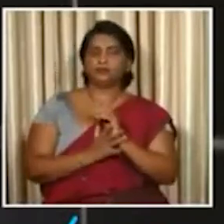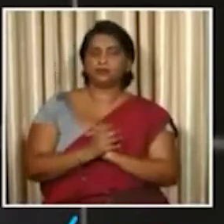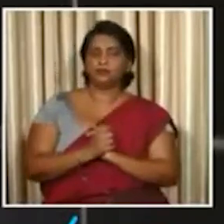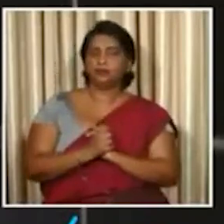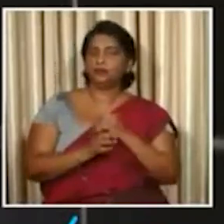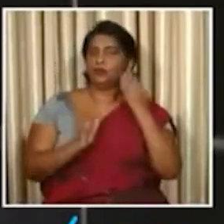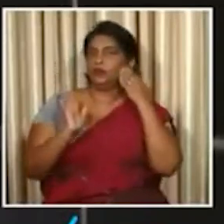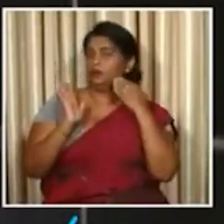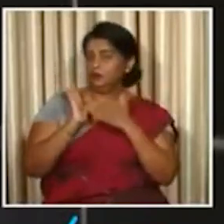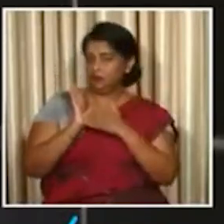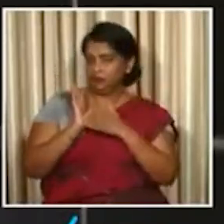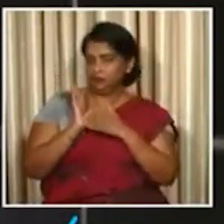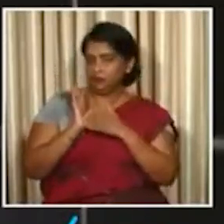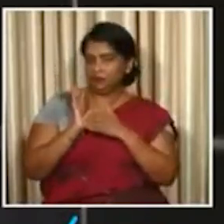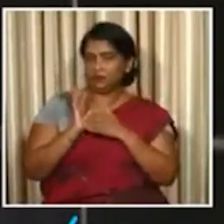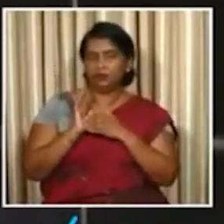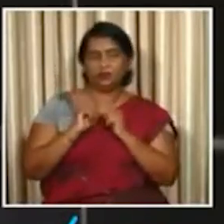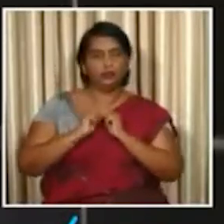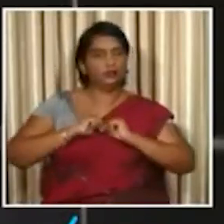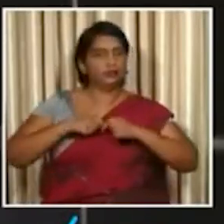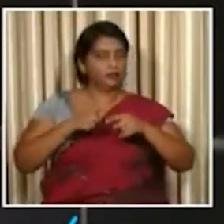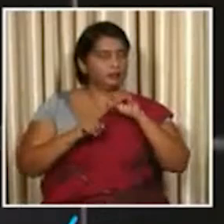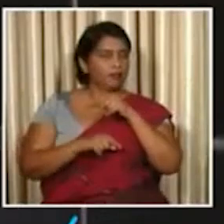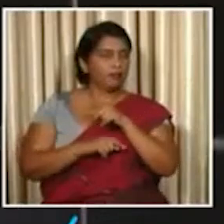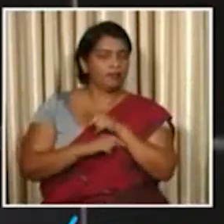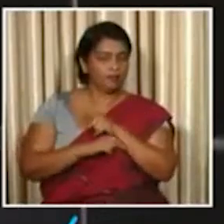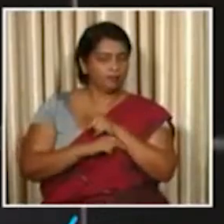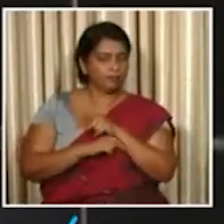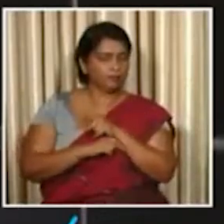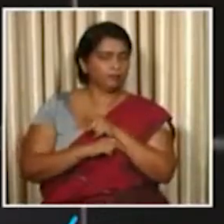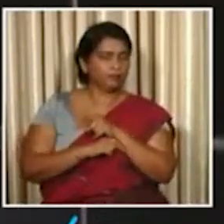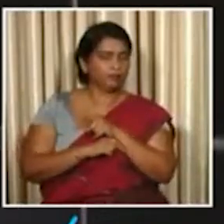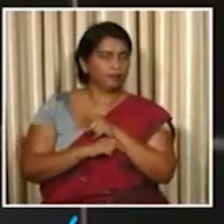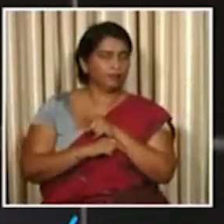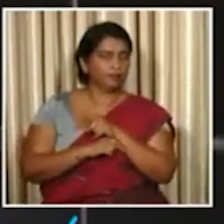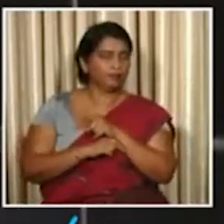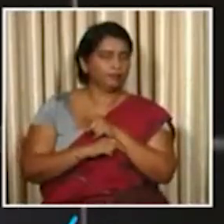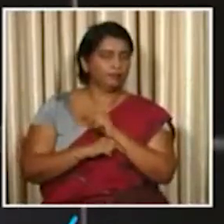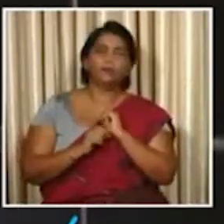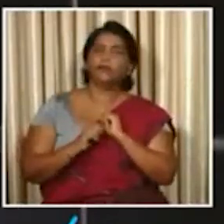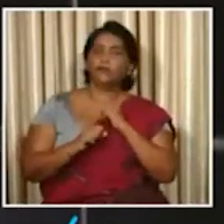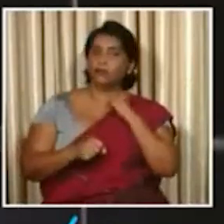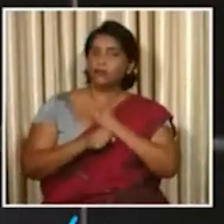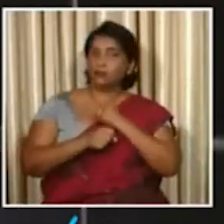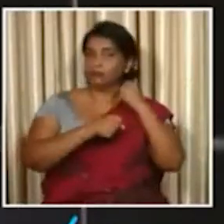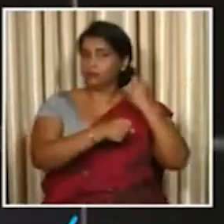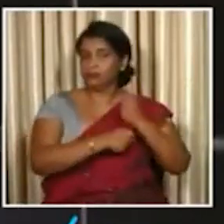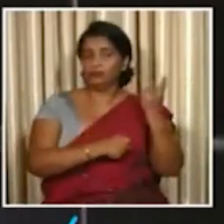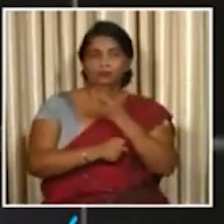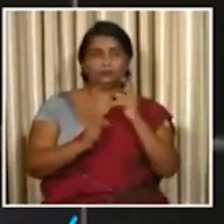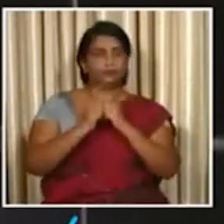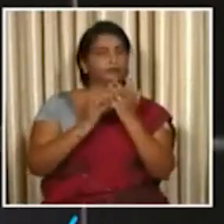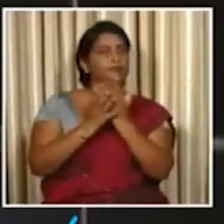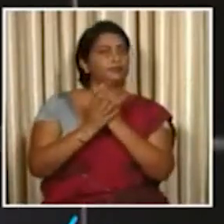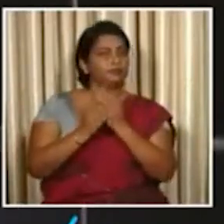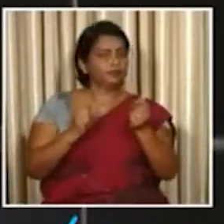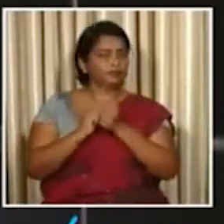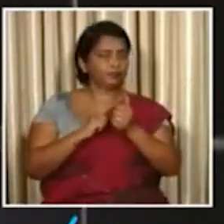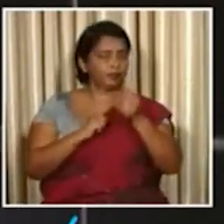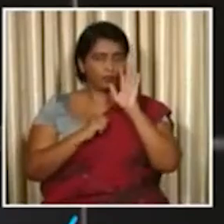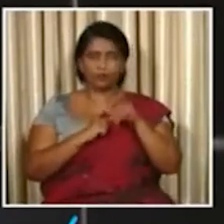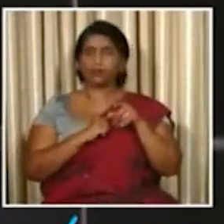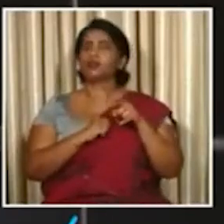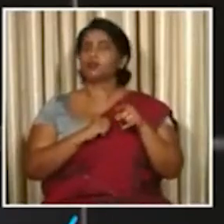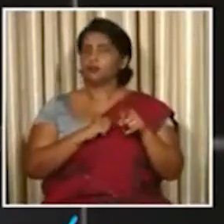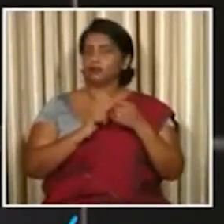to ensure that a two-state solution is vigorously pursued. Even the Arab League and the OIC have